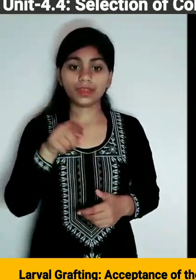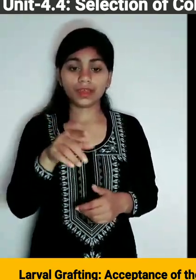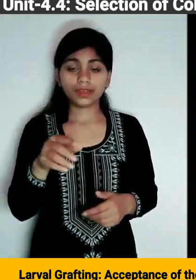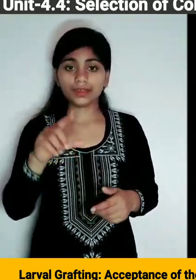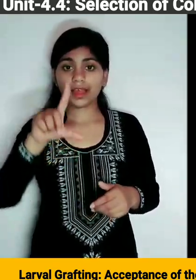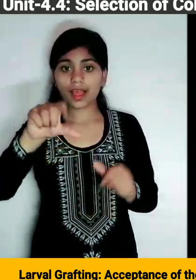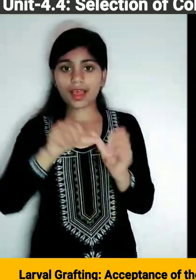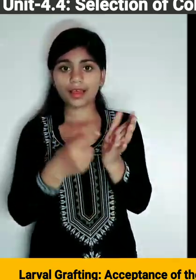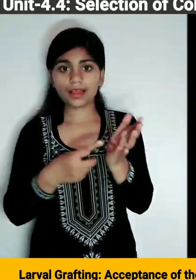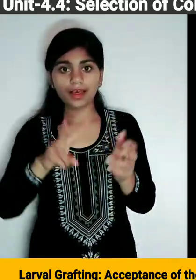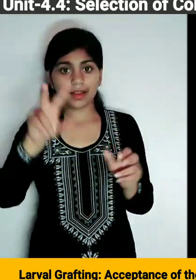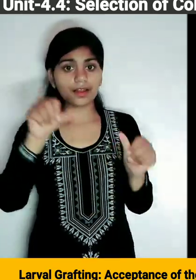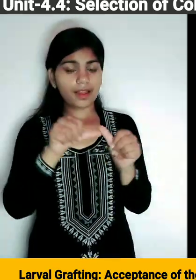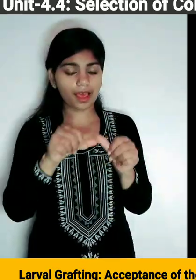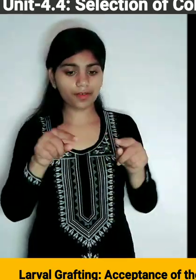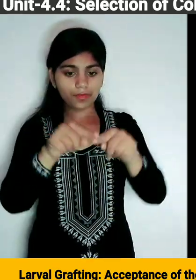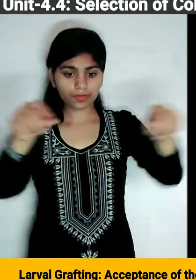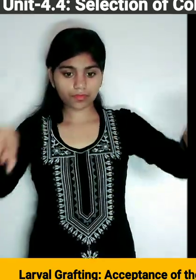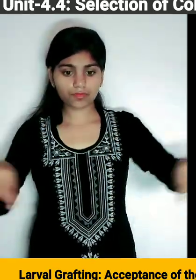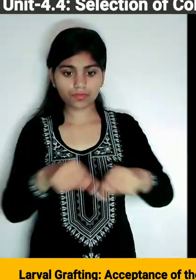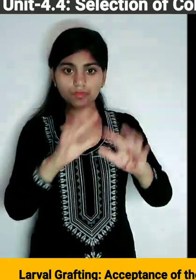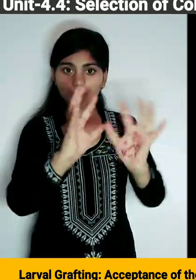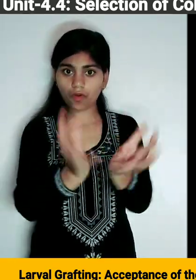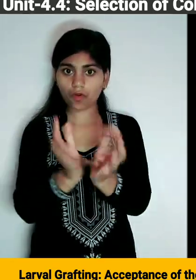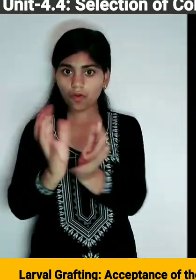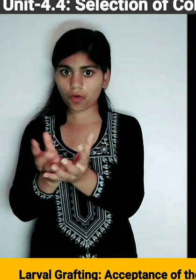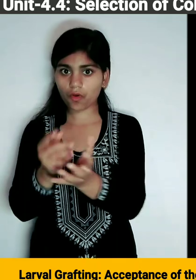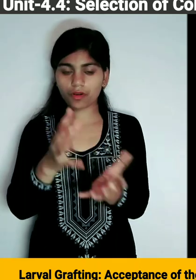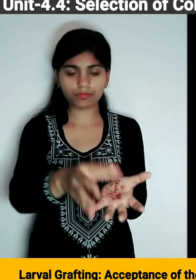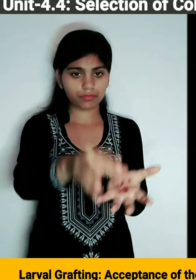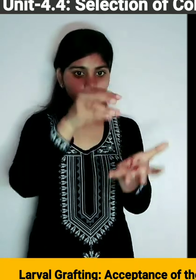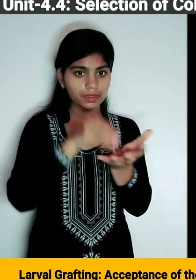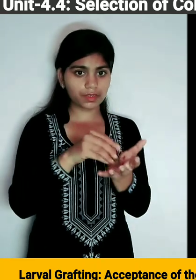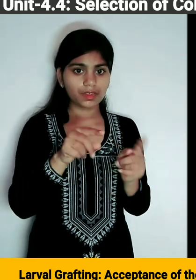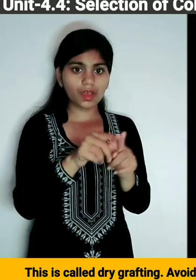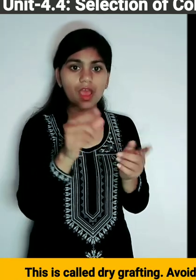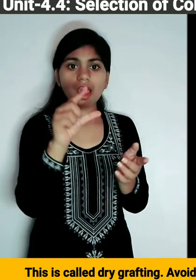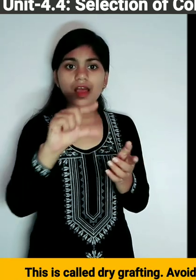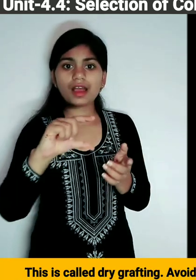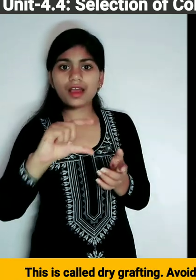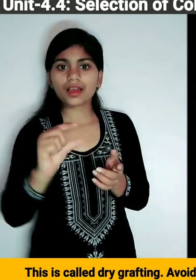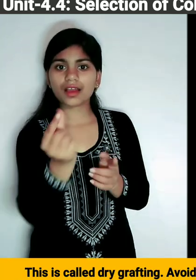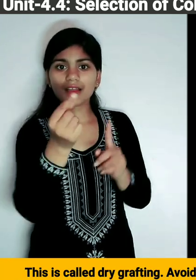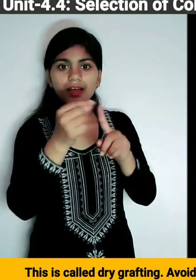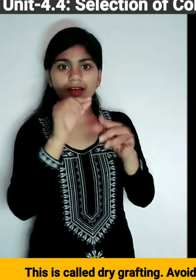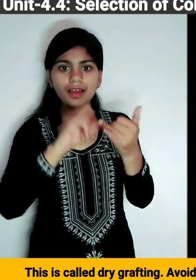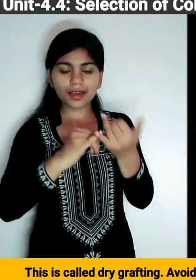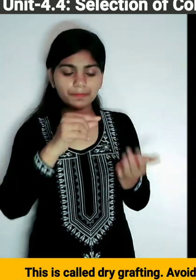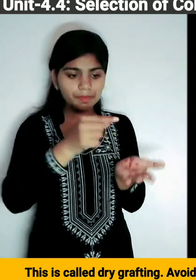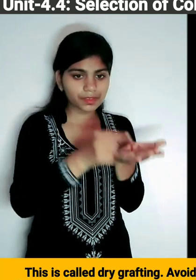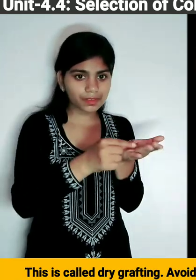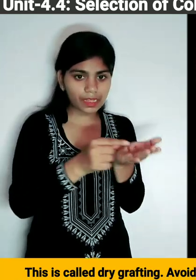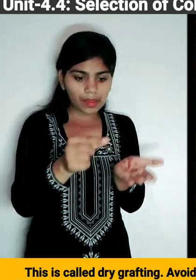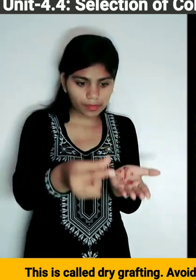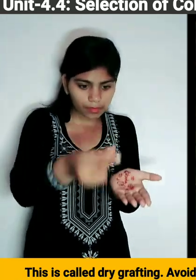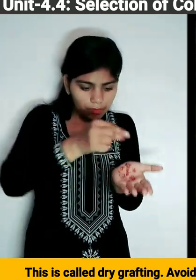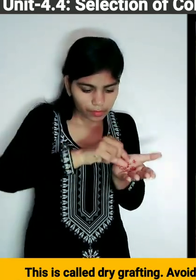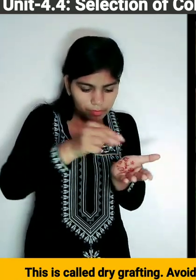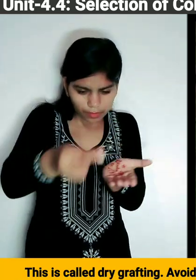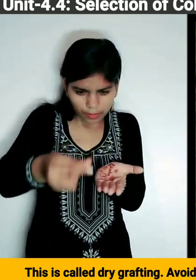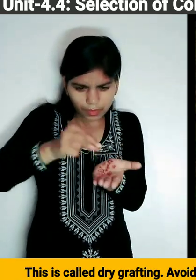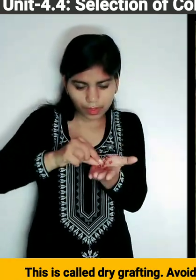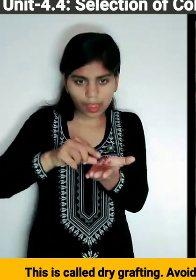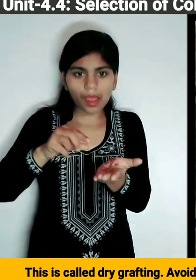fixed queen cell cups. This is called dry grafting.